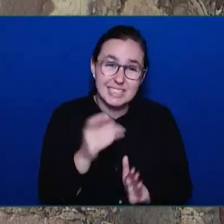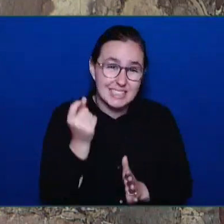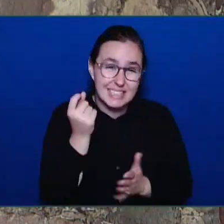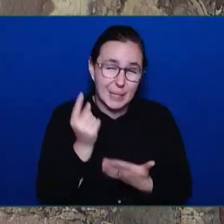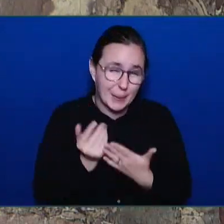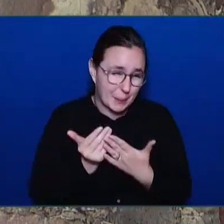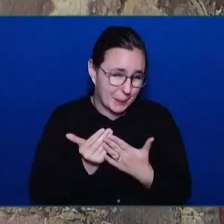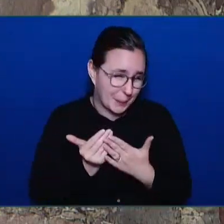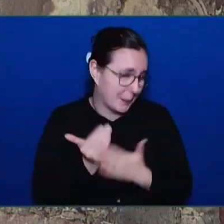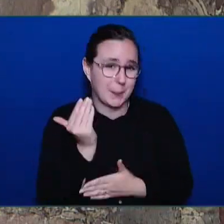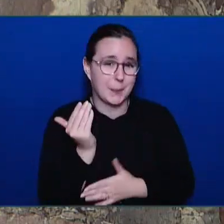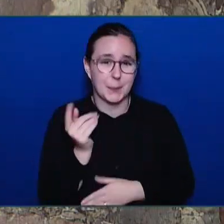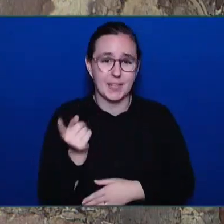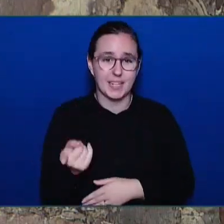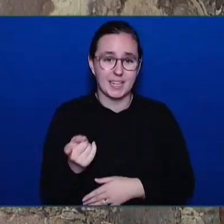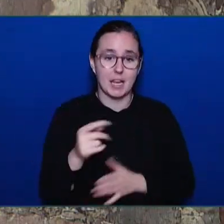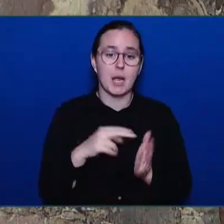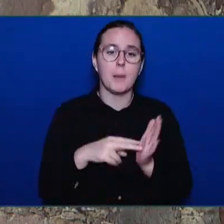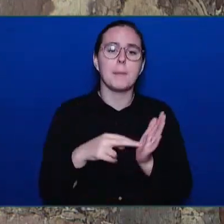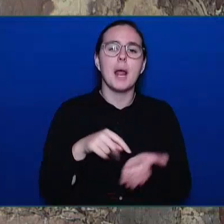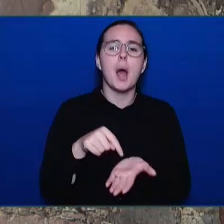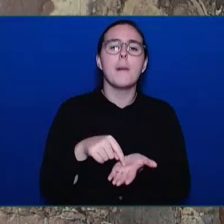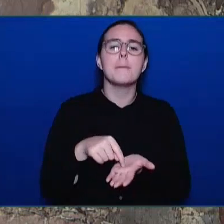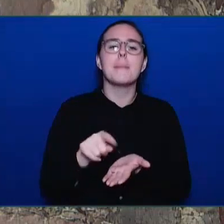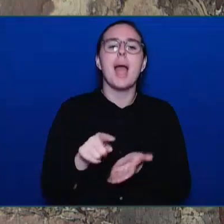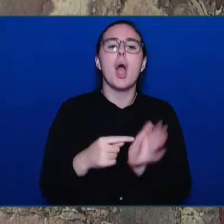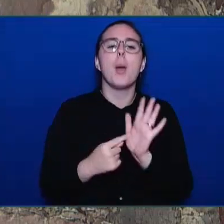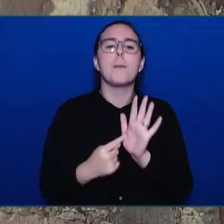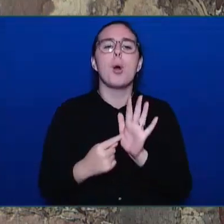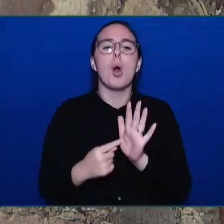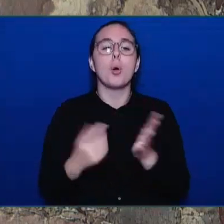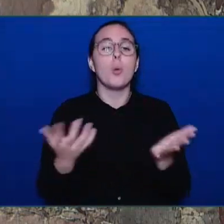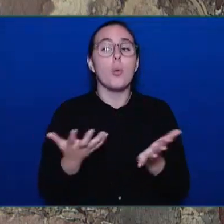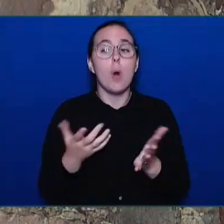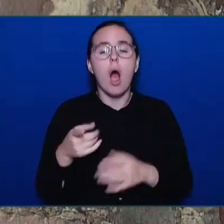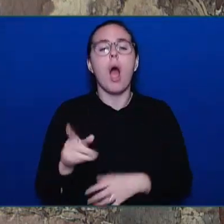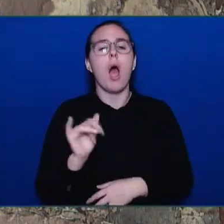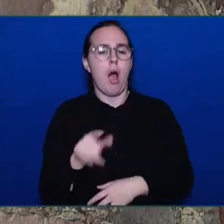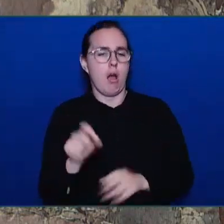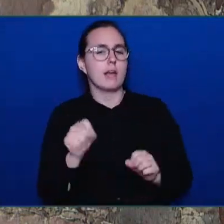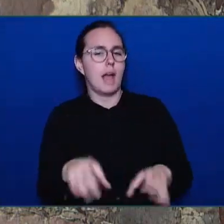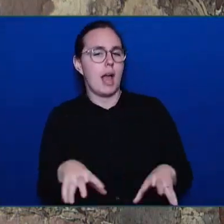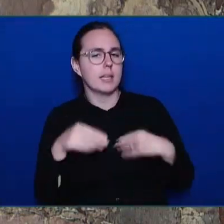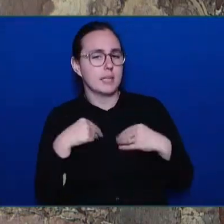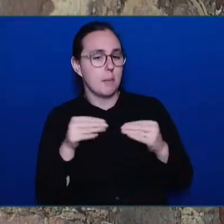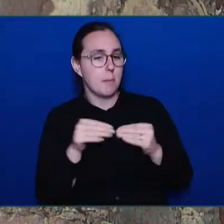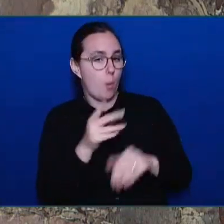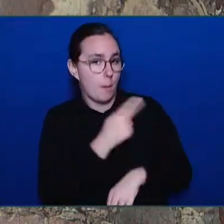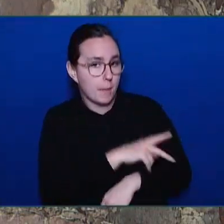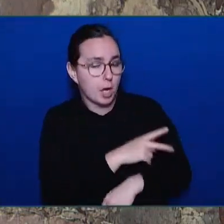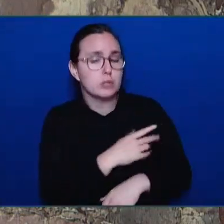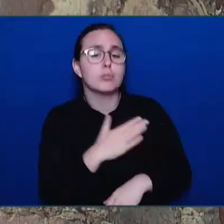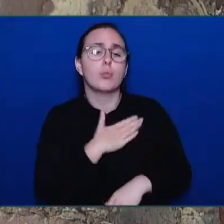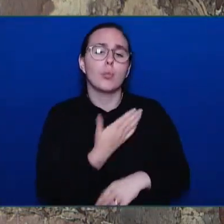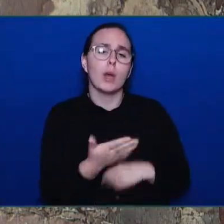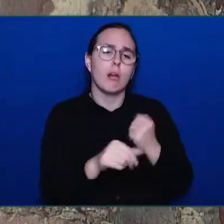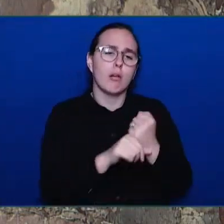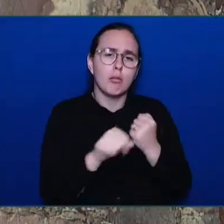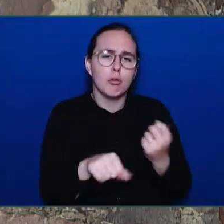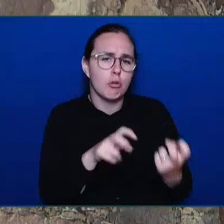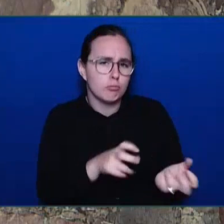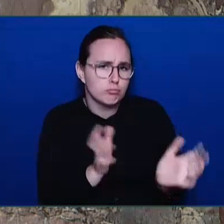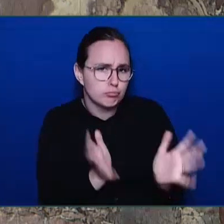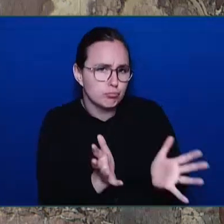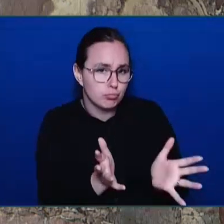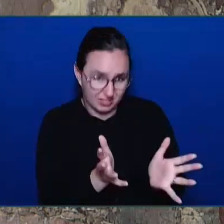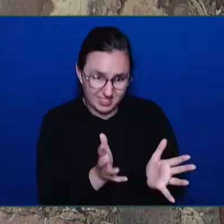hours, to support more British Columbians and the kind of family practice that people deserve. We are taking those actions. We recognize this is a serious issue in